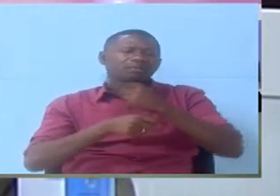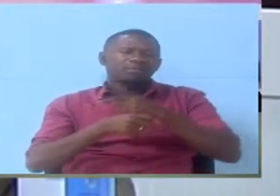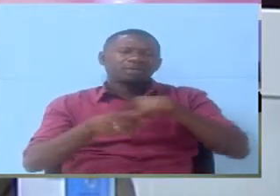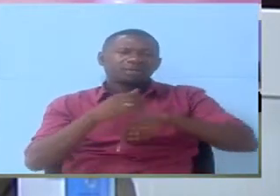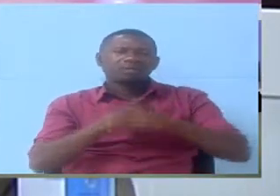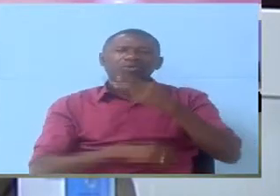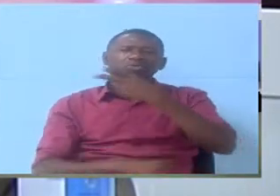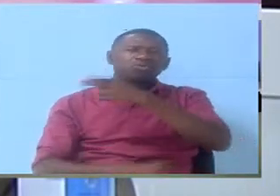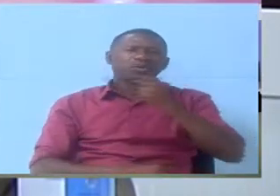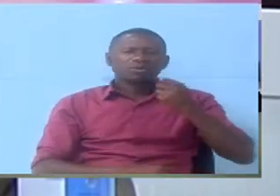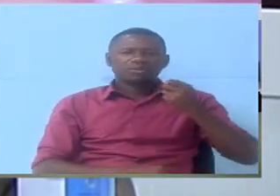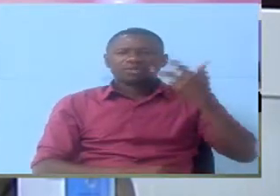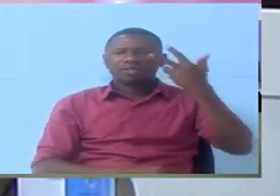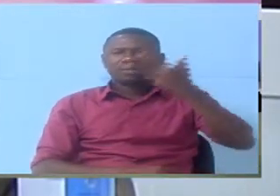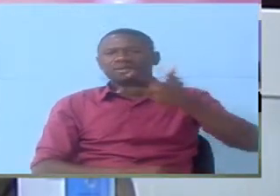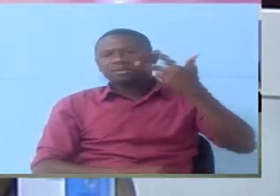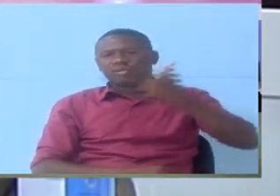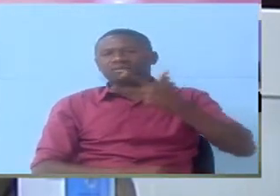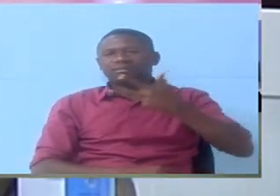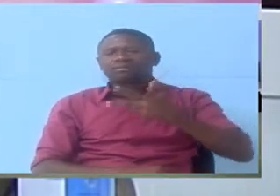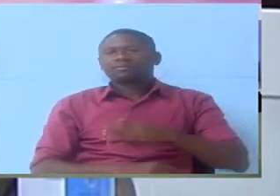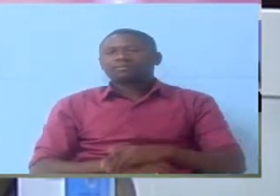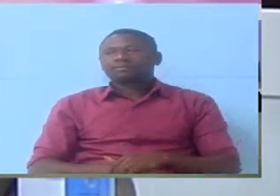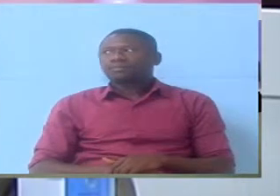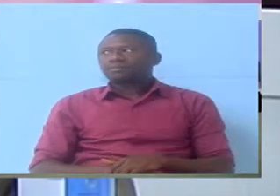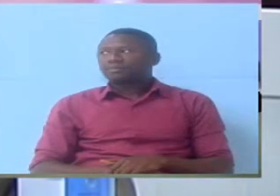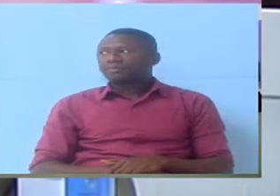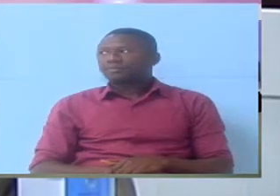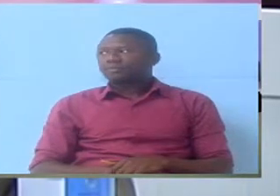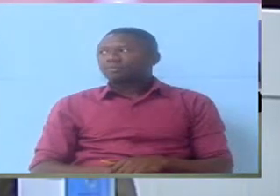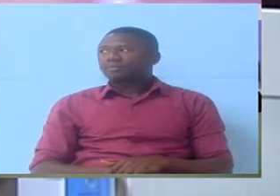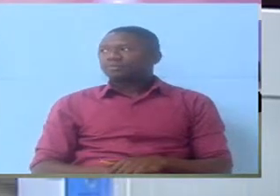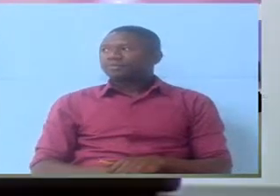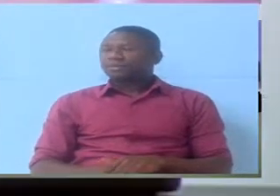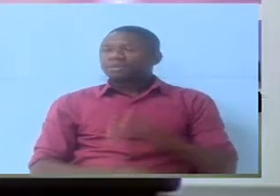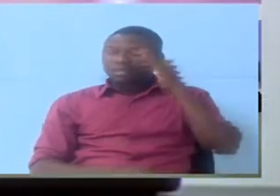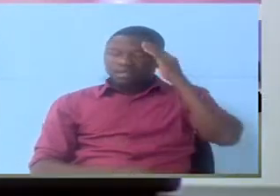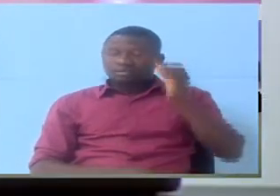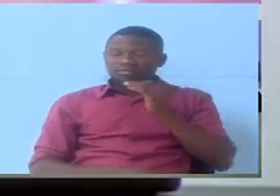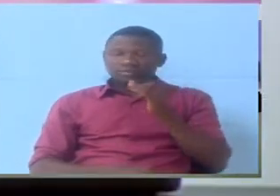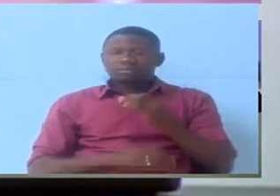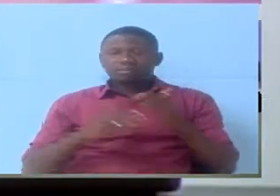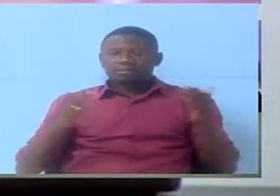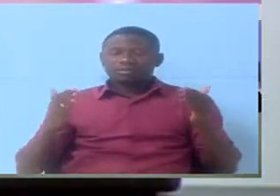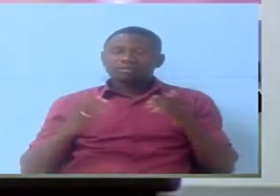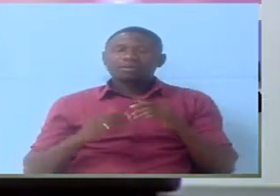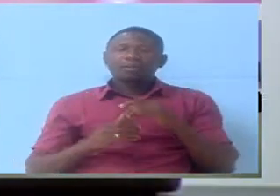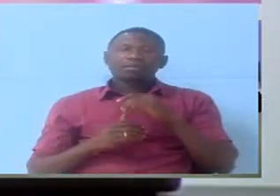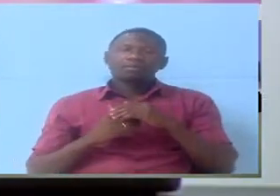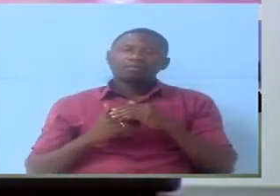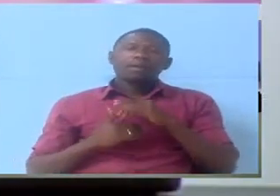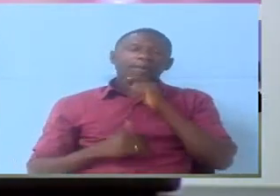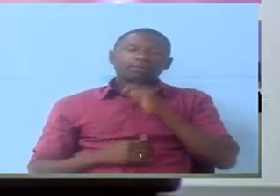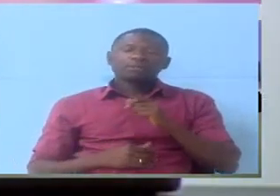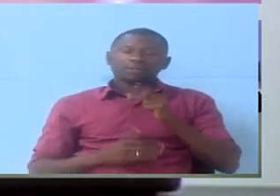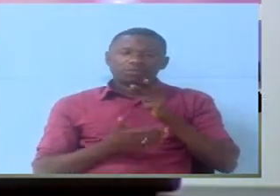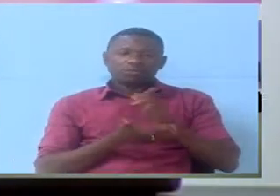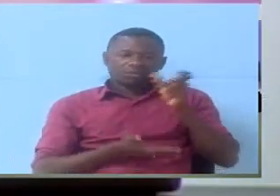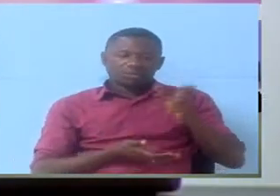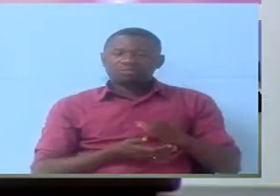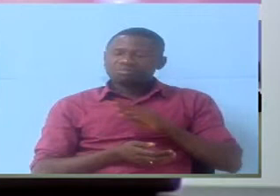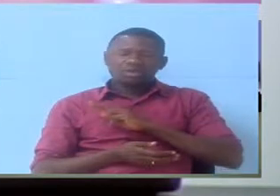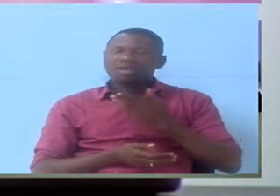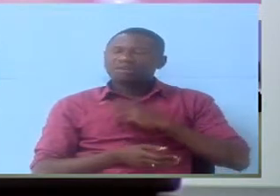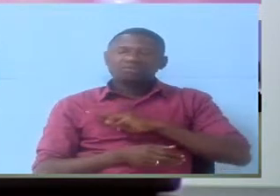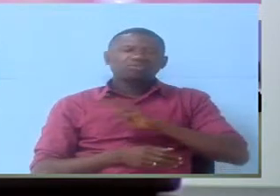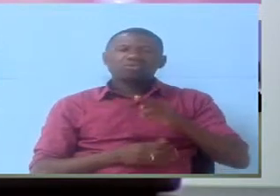2018 lo muruta na. Yes, Consul. Thank you very much, Mr. Witness. I have no further questions. Manyinin